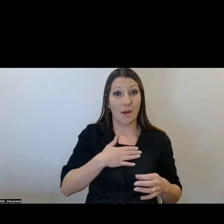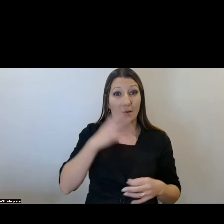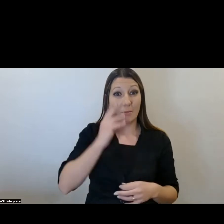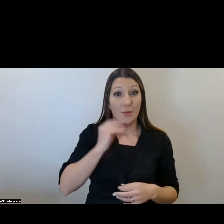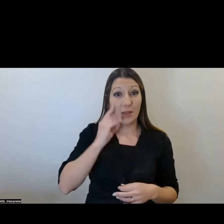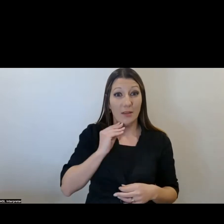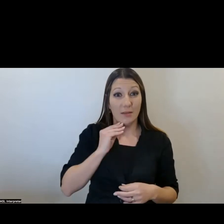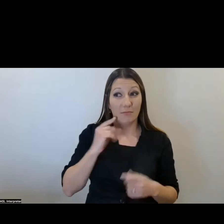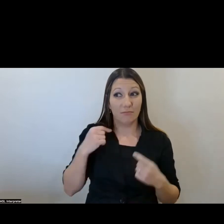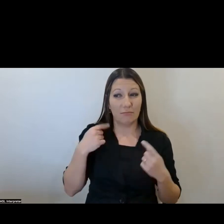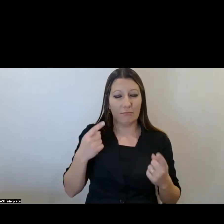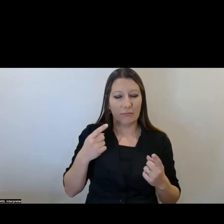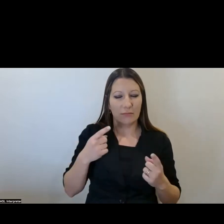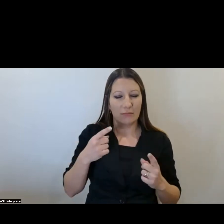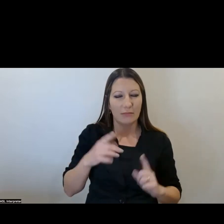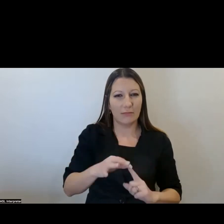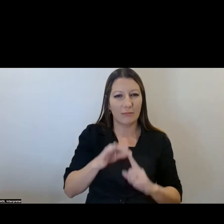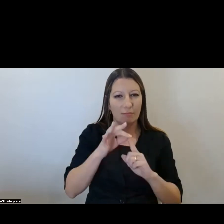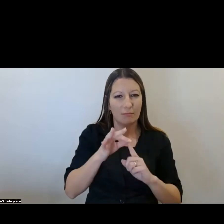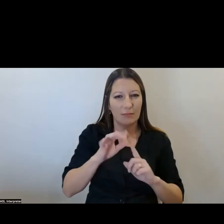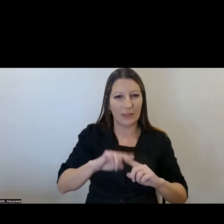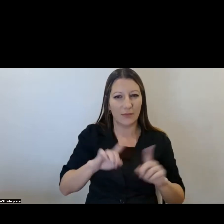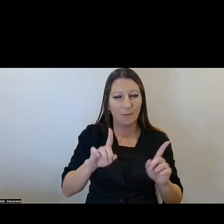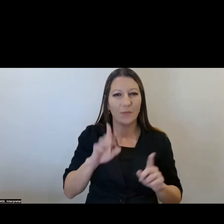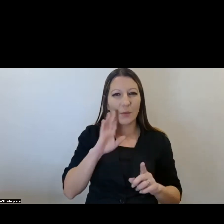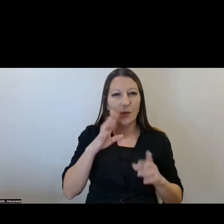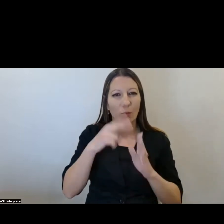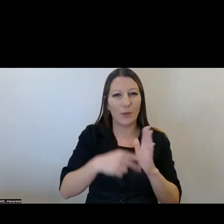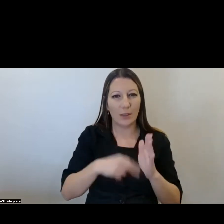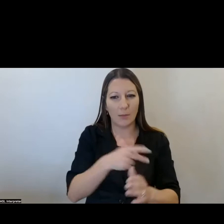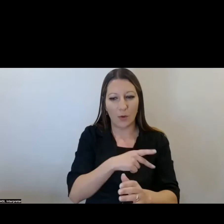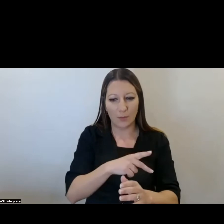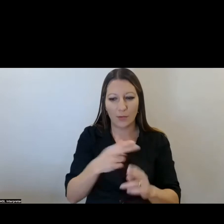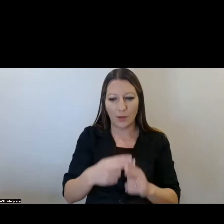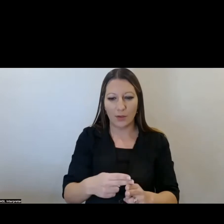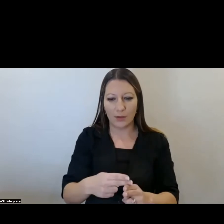So I'm going to read a poem called Noonday Yahweh.